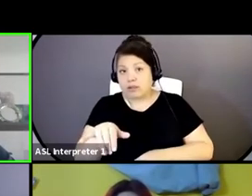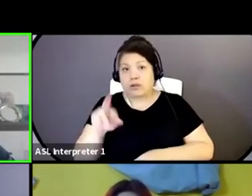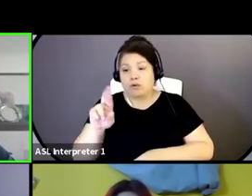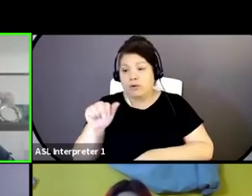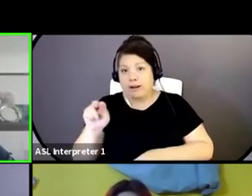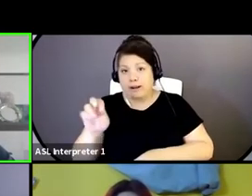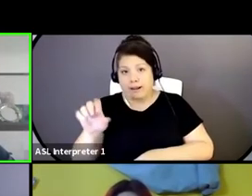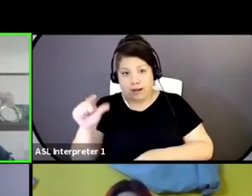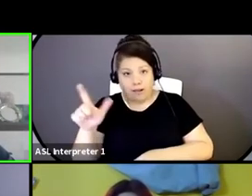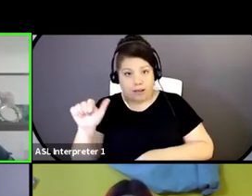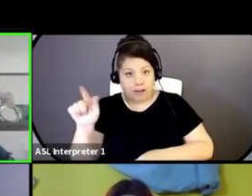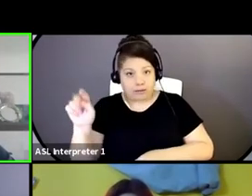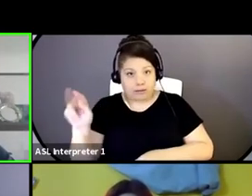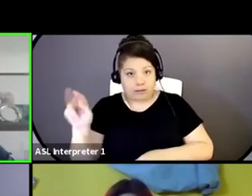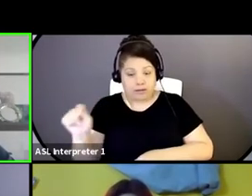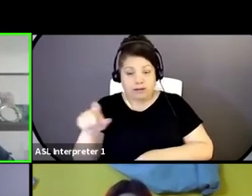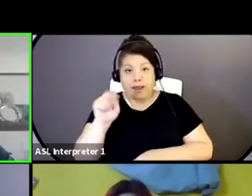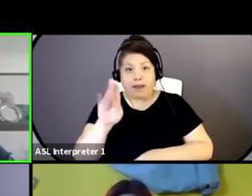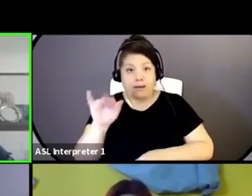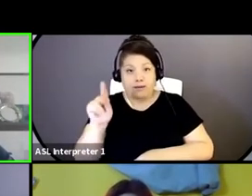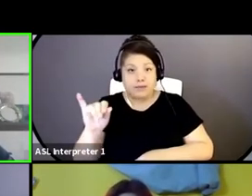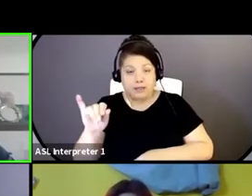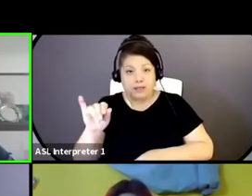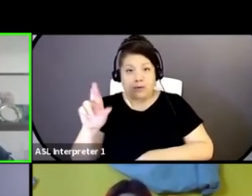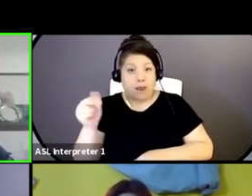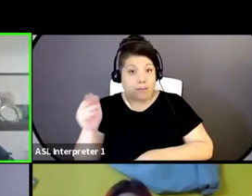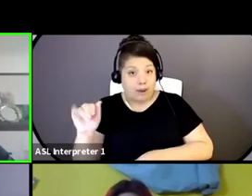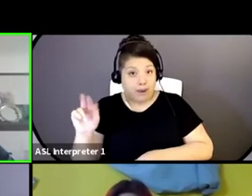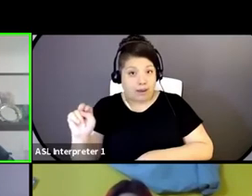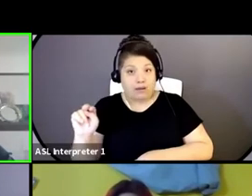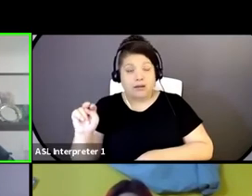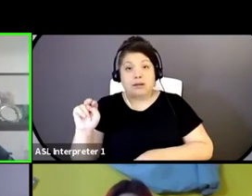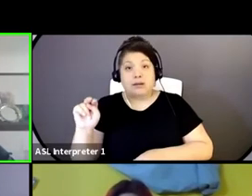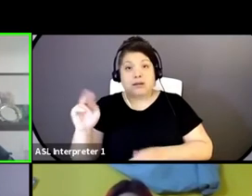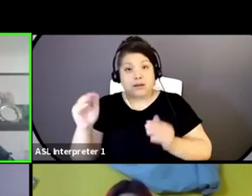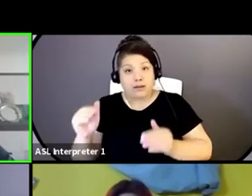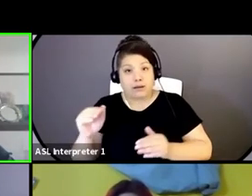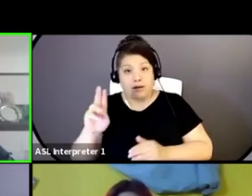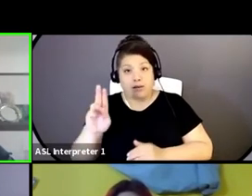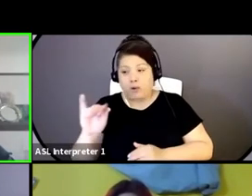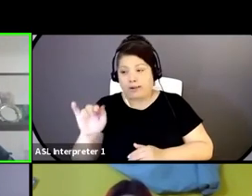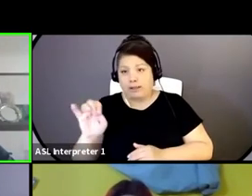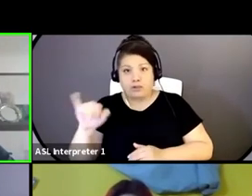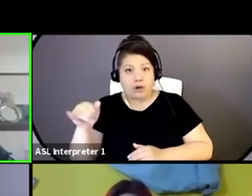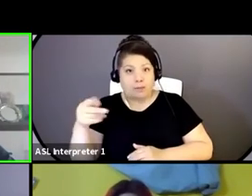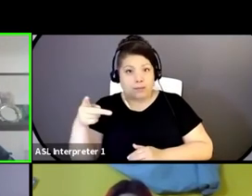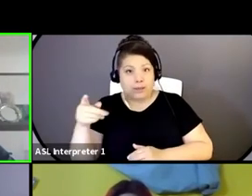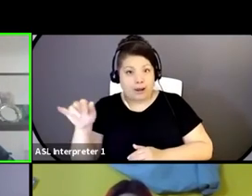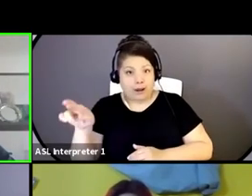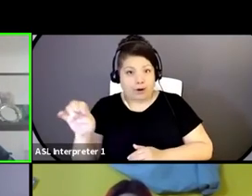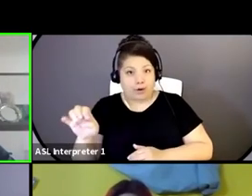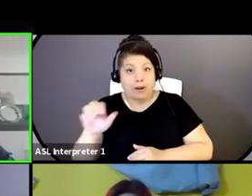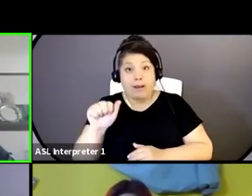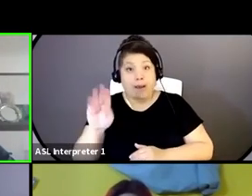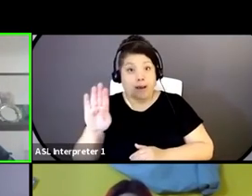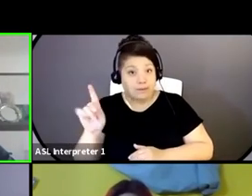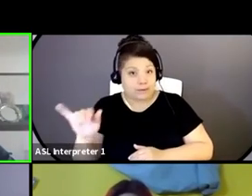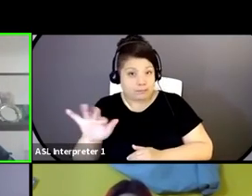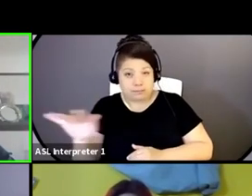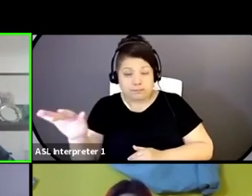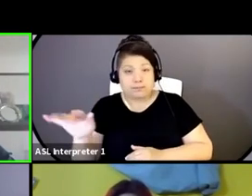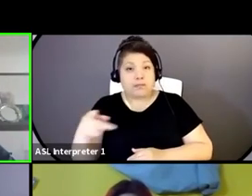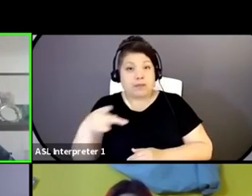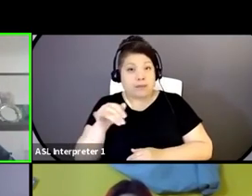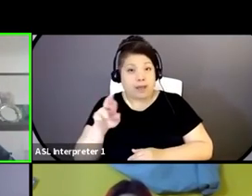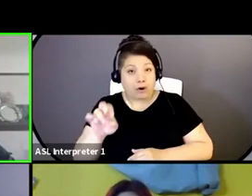Galant, Abdurrahman Ibrahim Hassan, Bonnie Jean-Pierre, Abdurrahman Abdi, Pierre